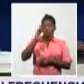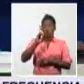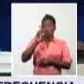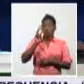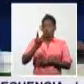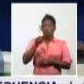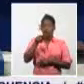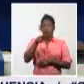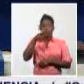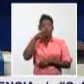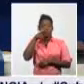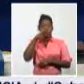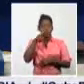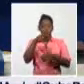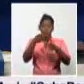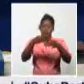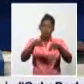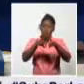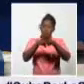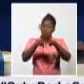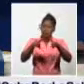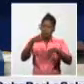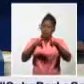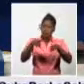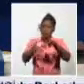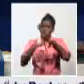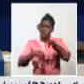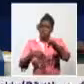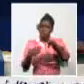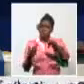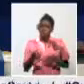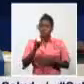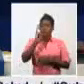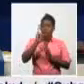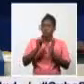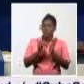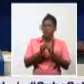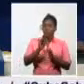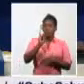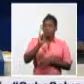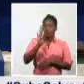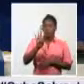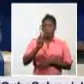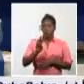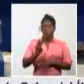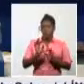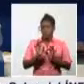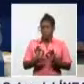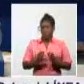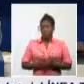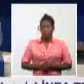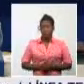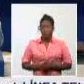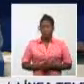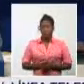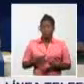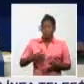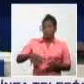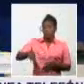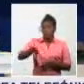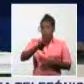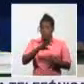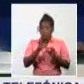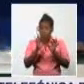2,475 are suspected cases, and 802 are confirmed cases. At the primary healthcare level, we have